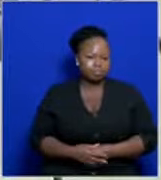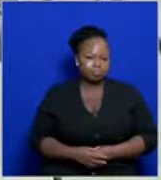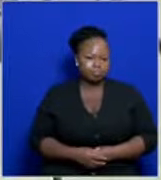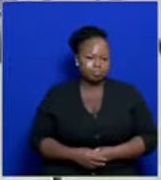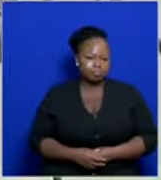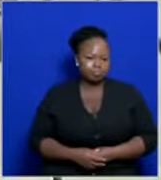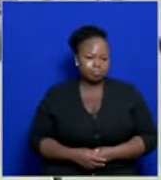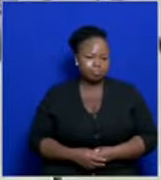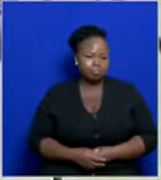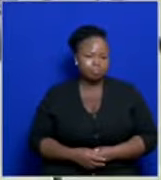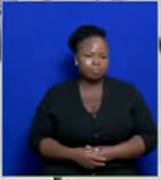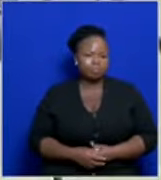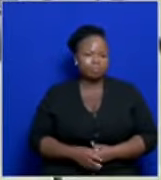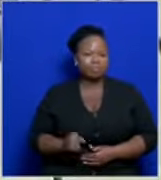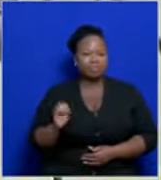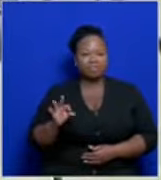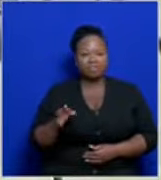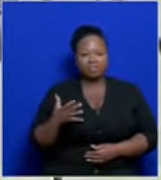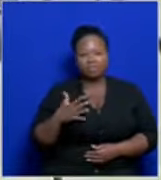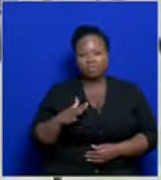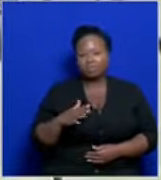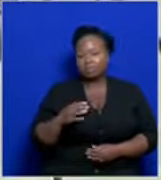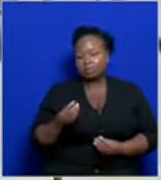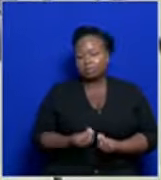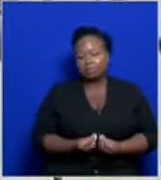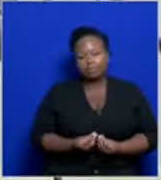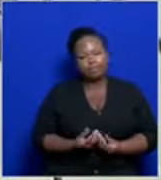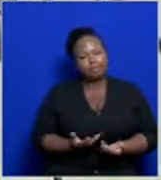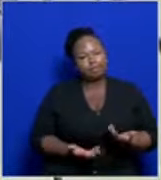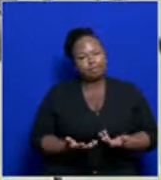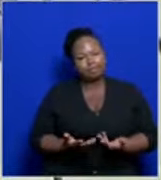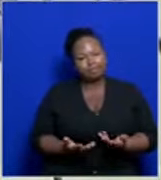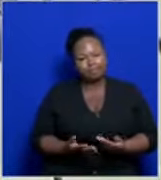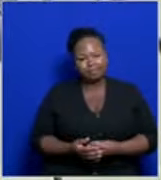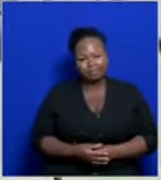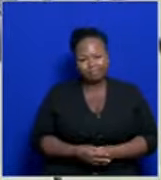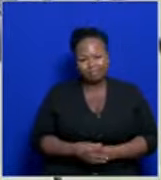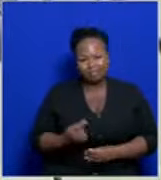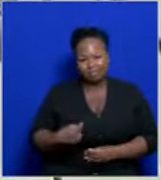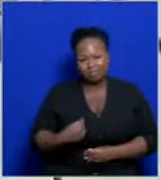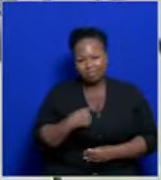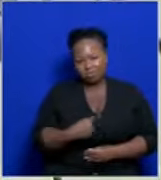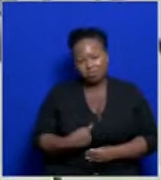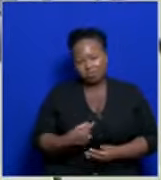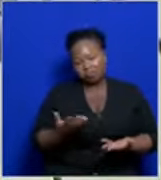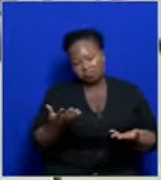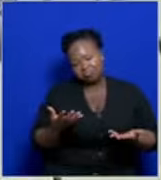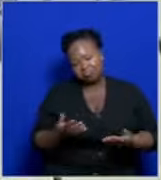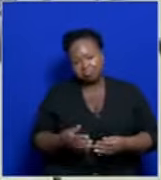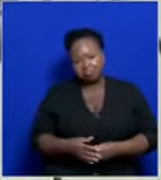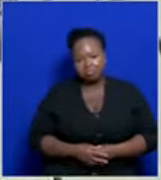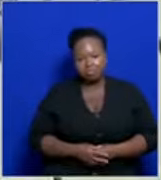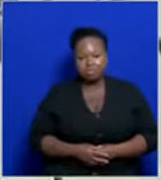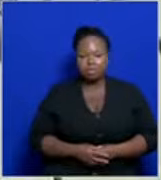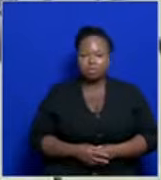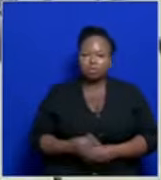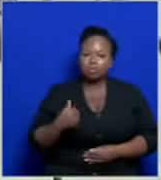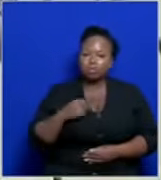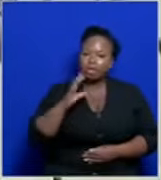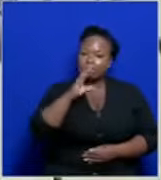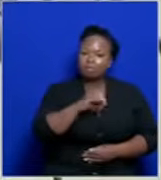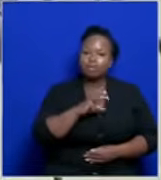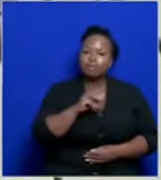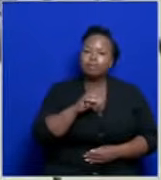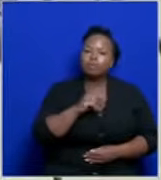anything, he would have. Maybe if I'm wrong. He would have asked Magagula how far about the